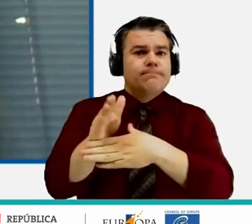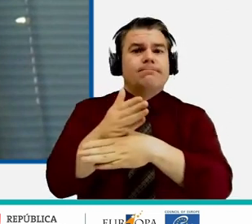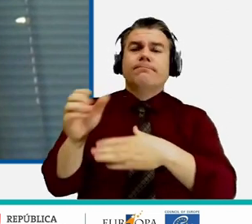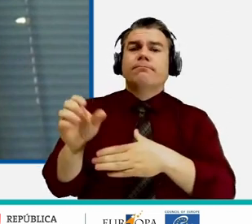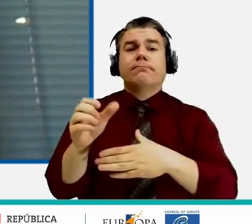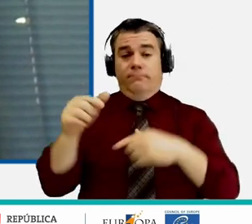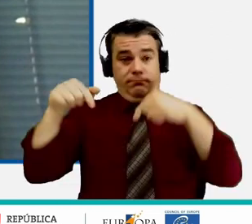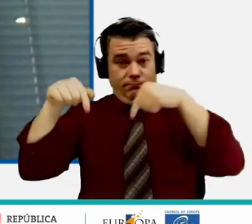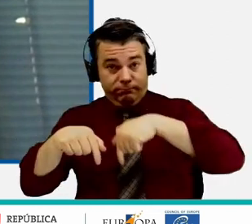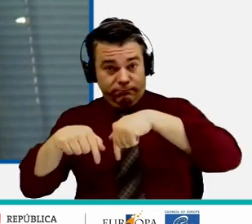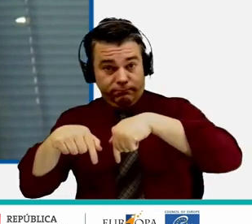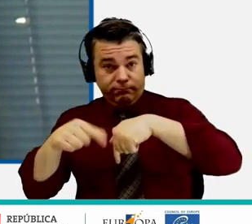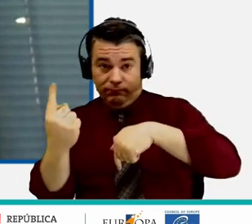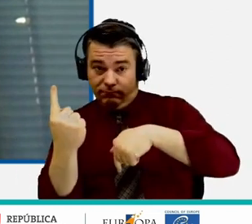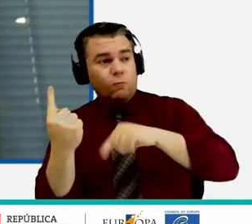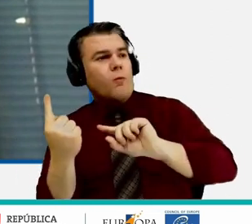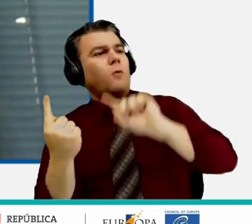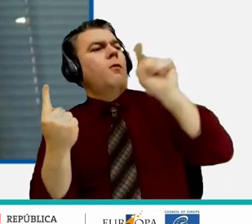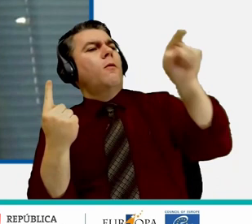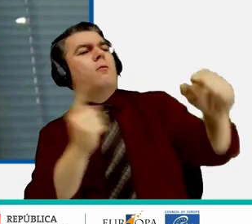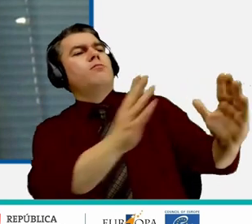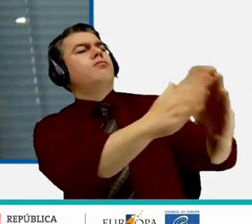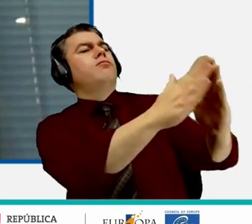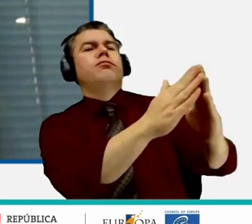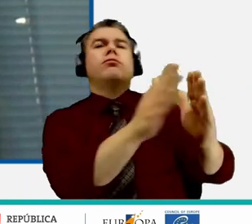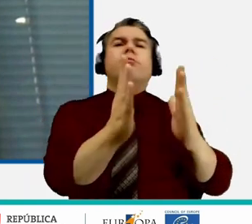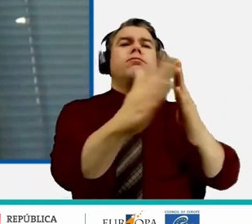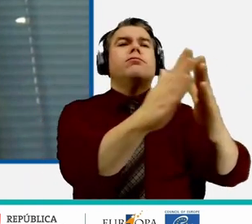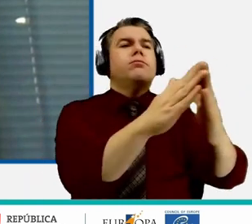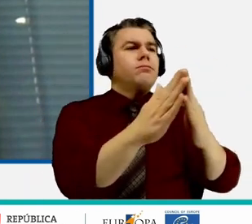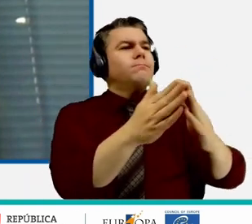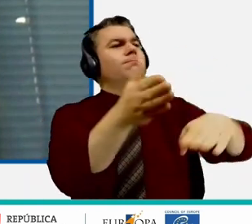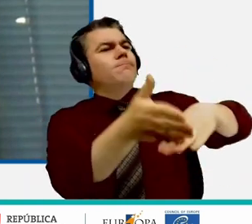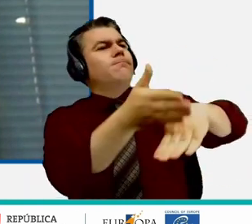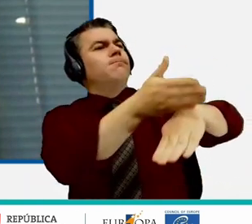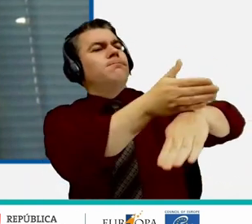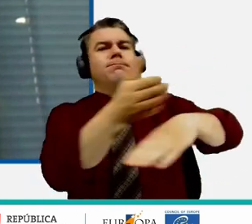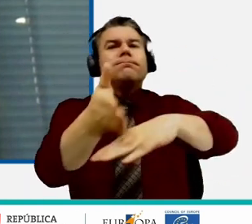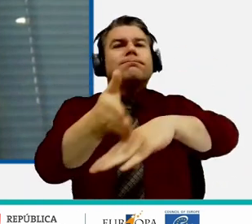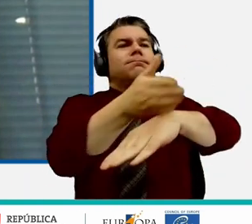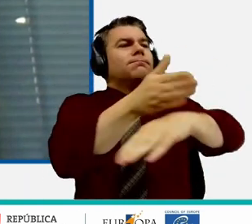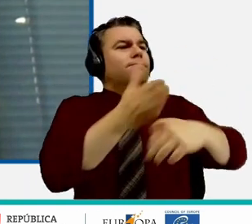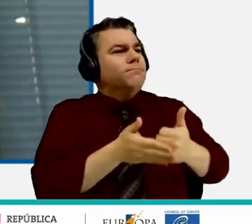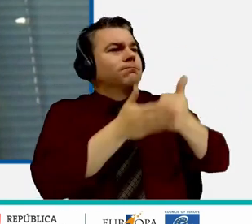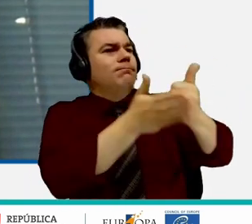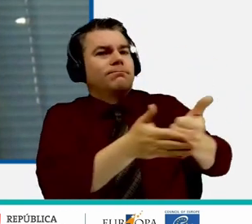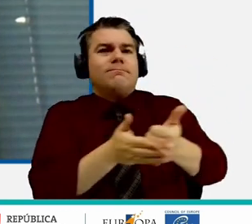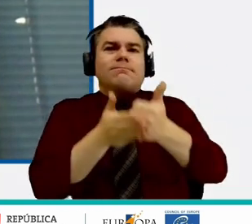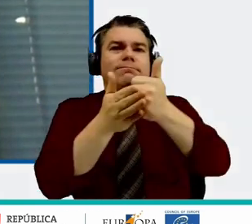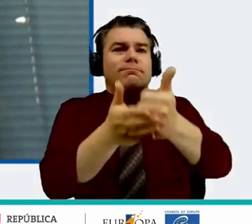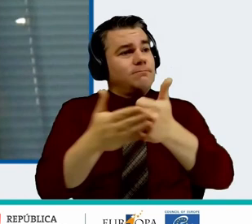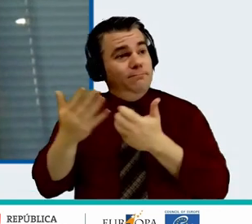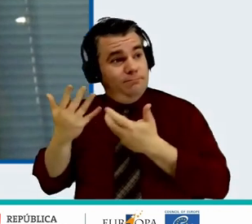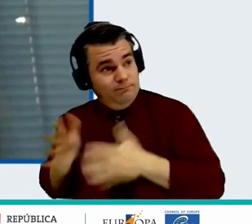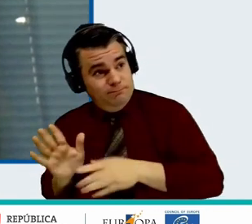may be at more initial stages in the resilience journey, so that they can benefit from our experience and from